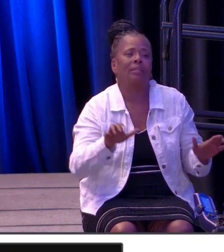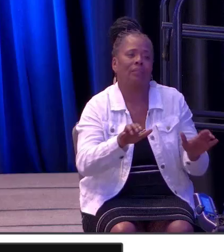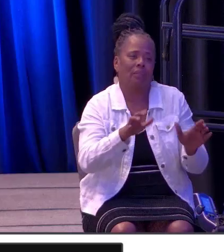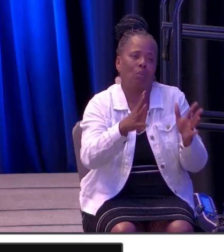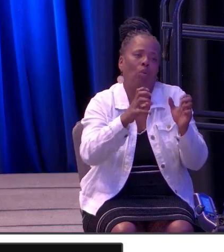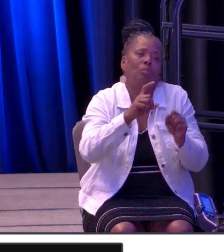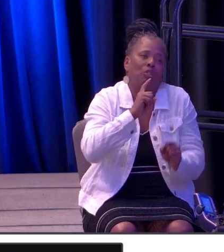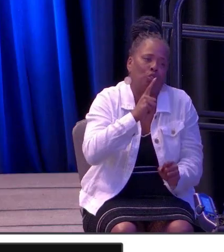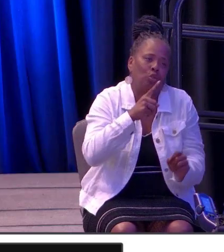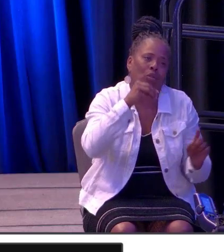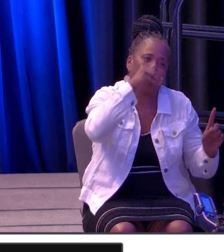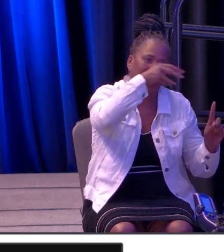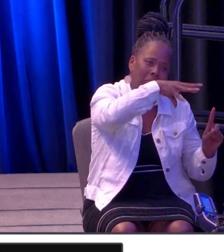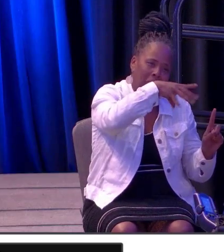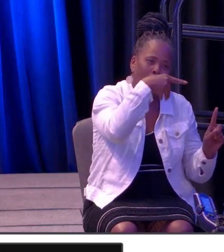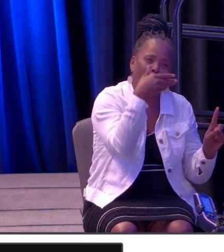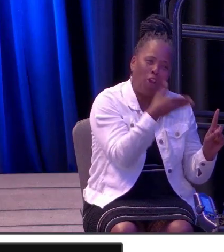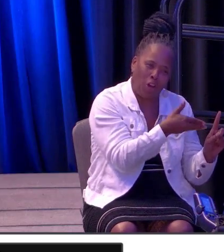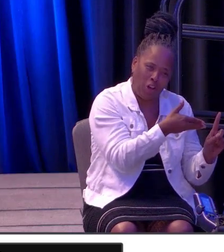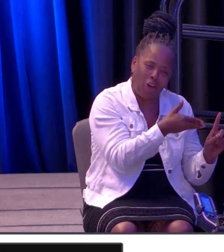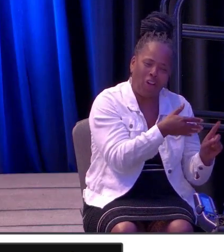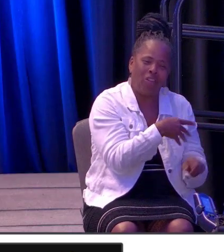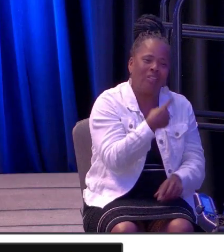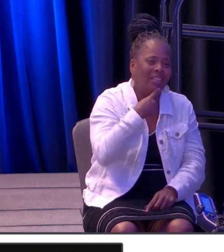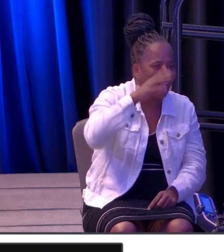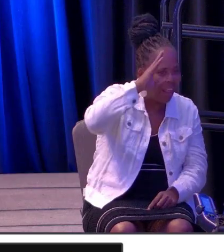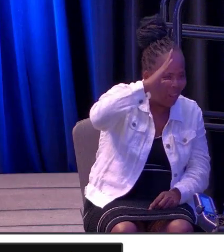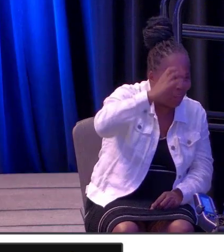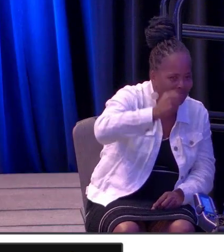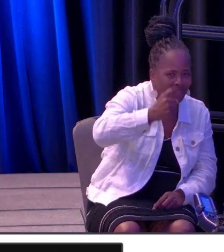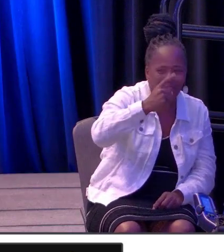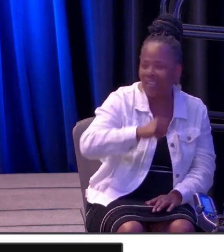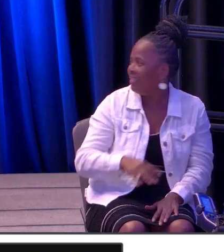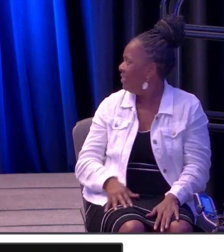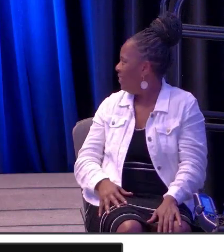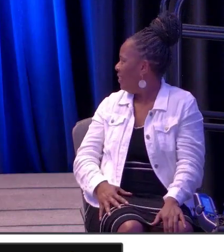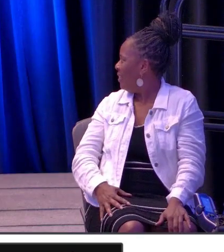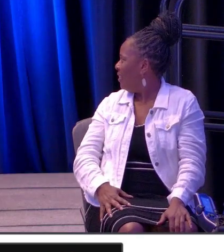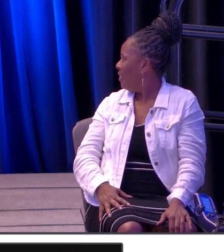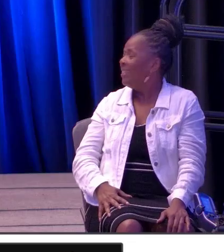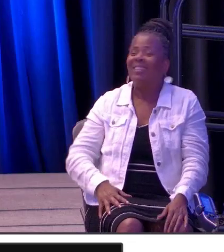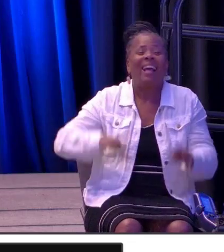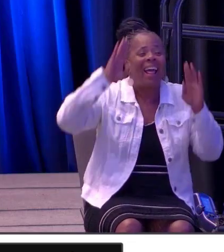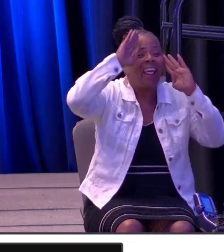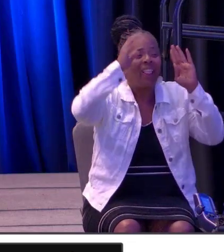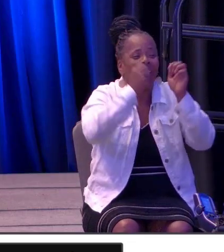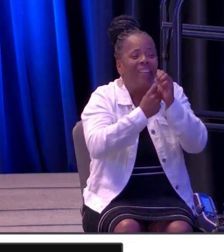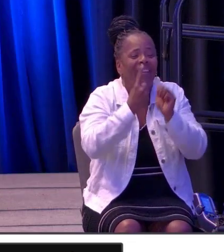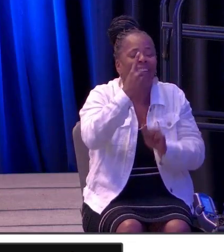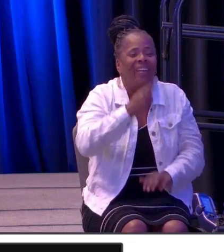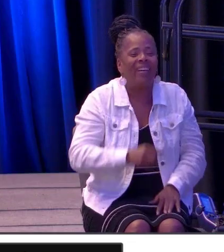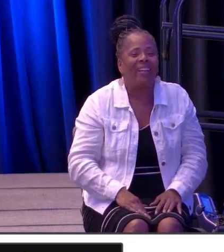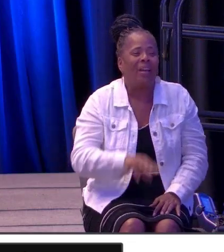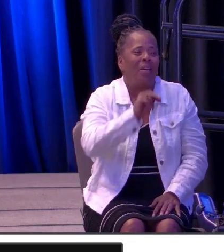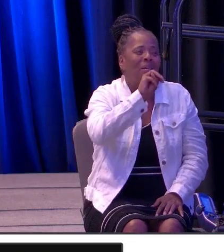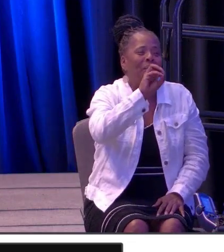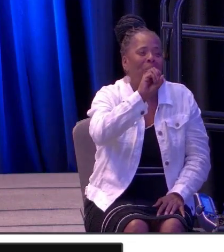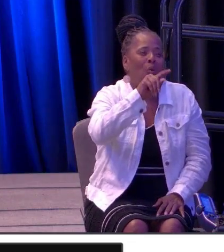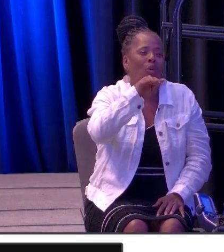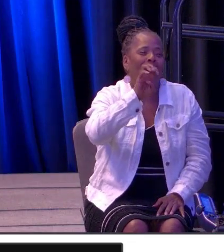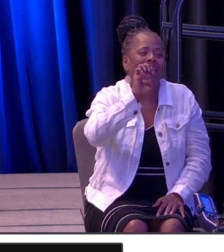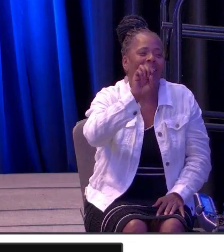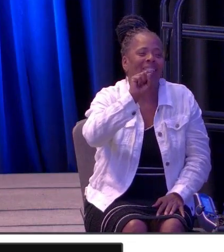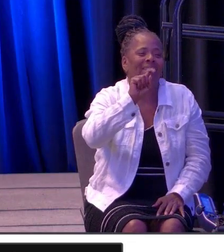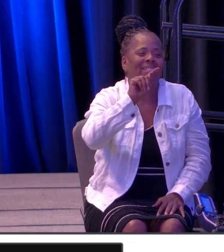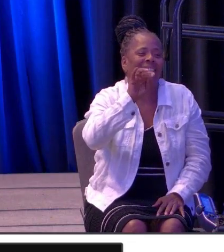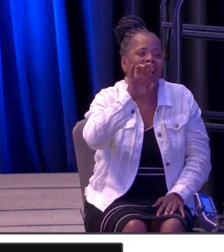wanted to make sure that she got a little time to say hello to everyone. Hi, everyone. I'm Monique Stamps. I am with the